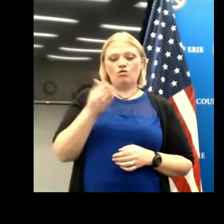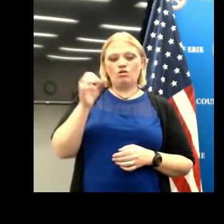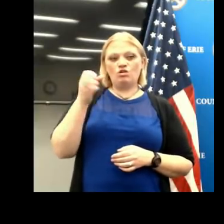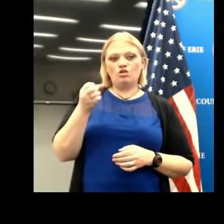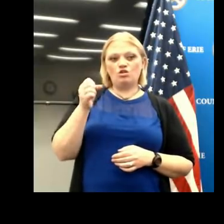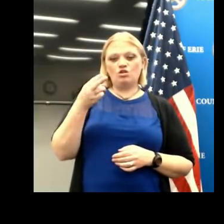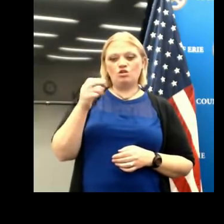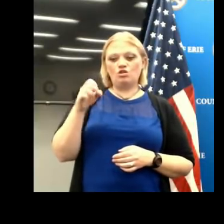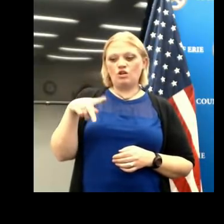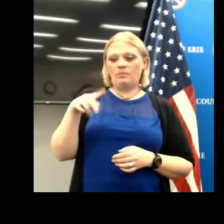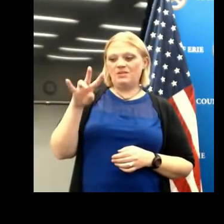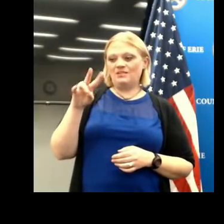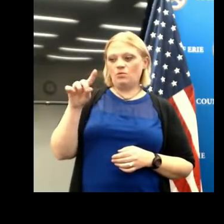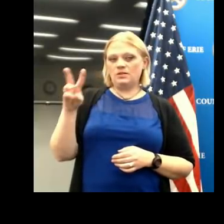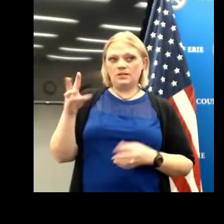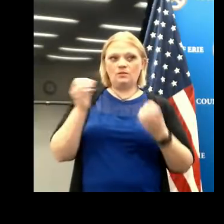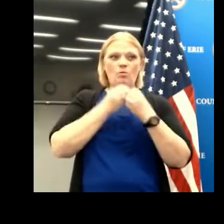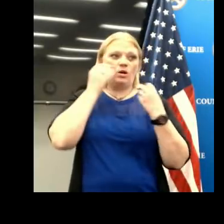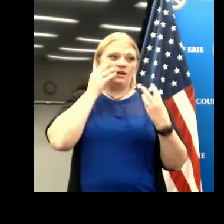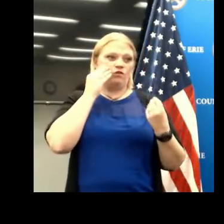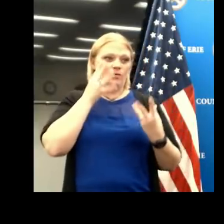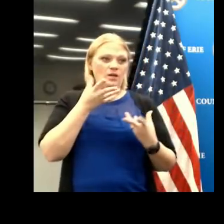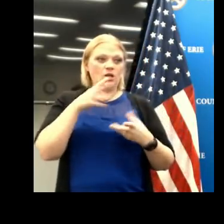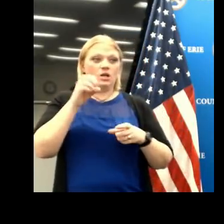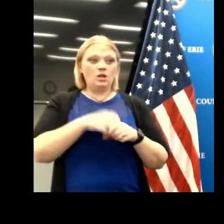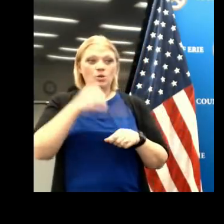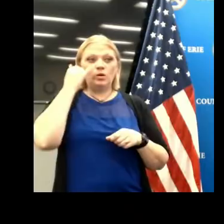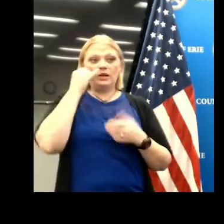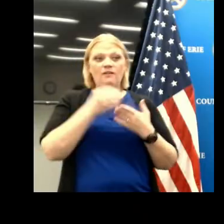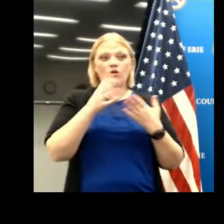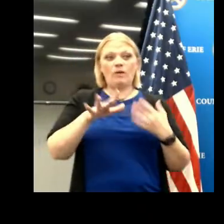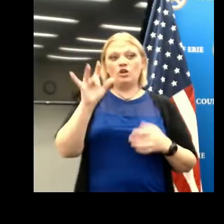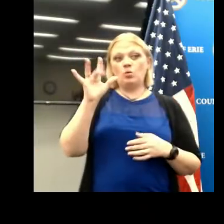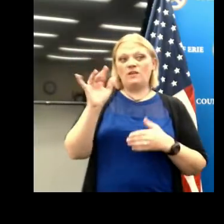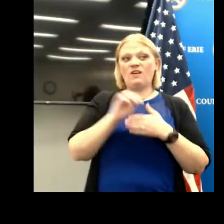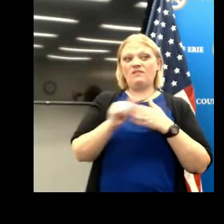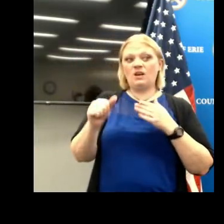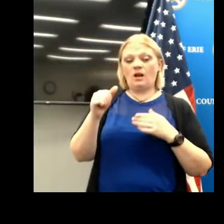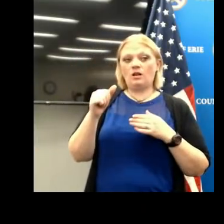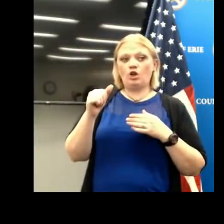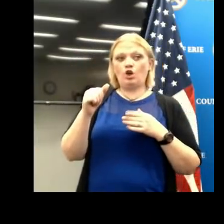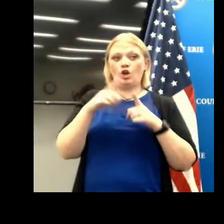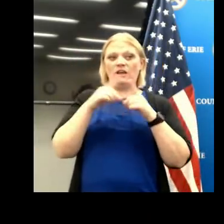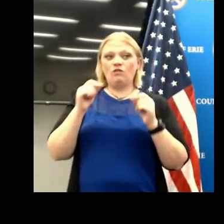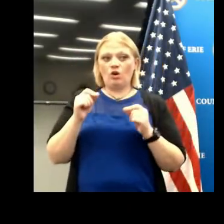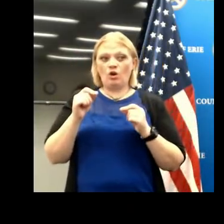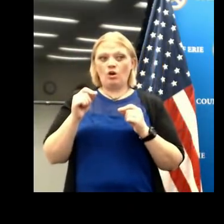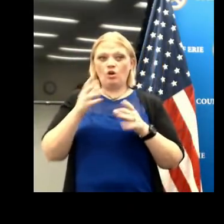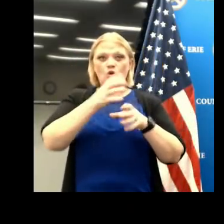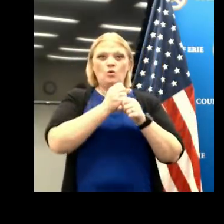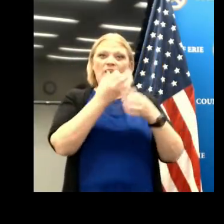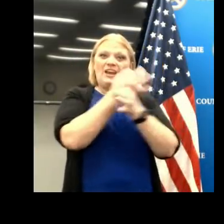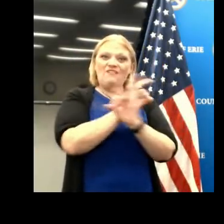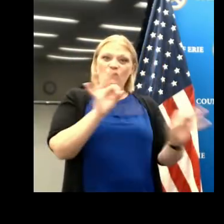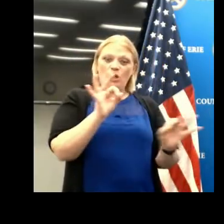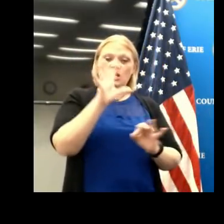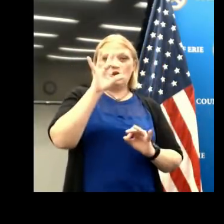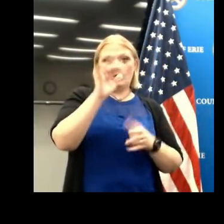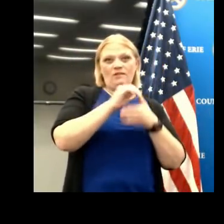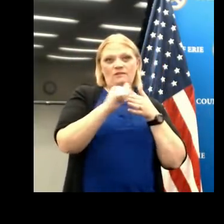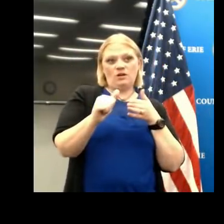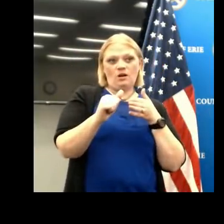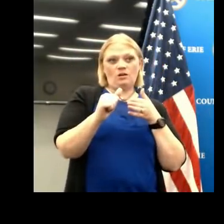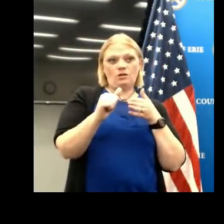amherst.org/shop716, you can find more information about it, including if you buy a $25 gift card, you will receive a free $25 gift card as